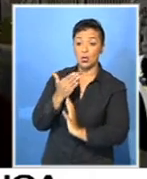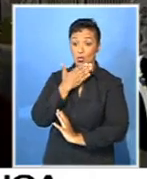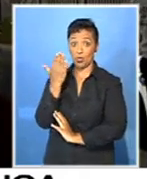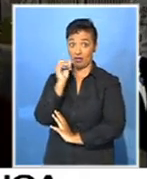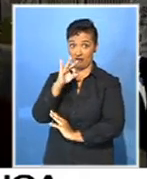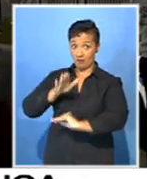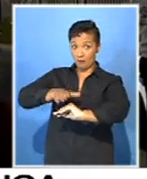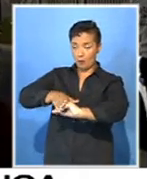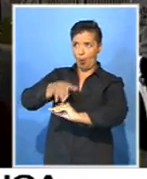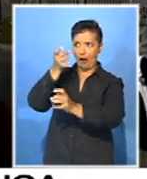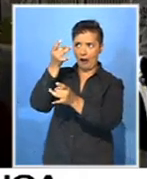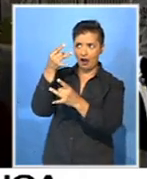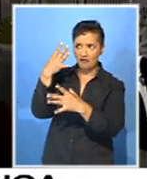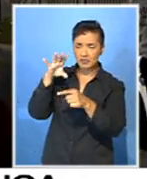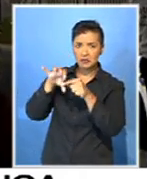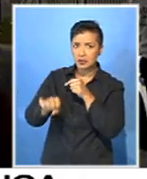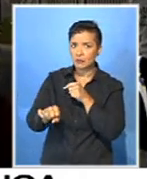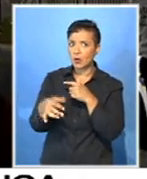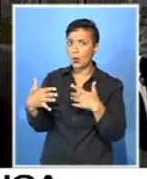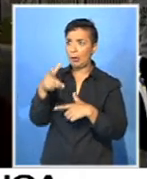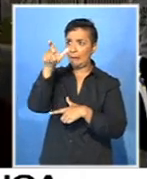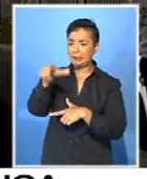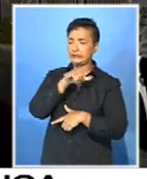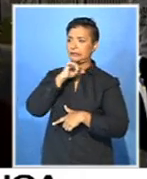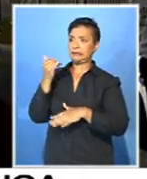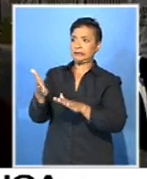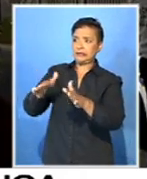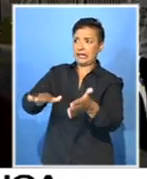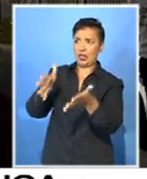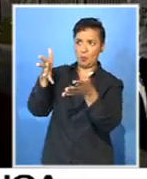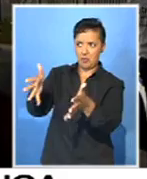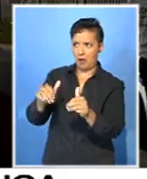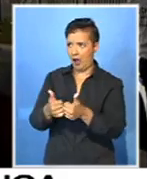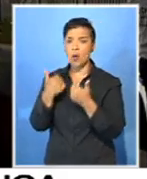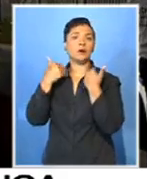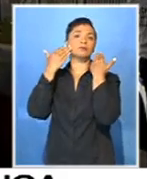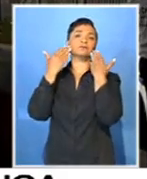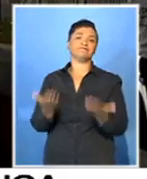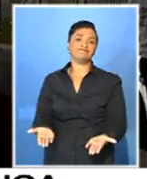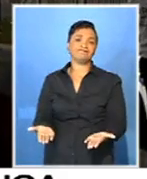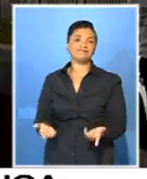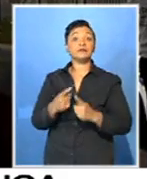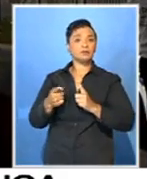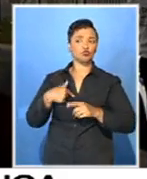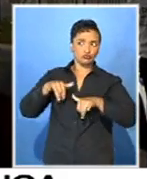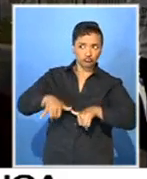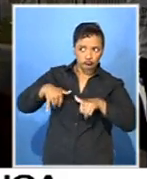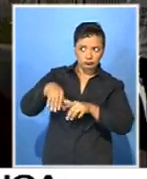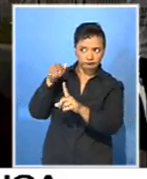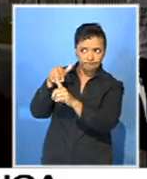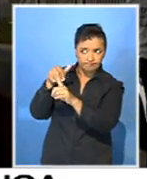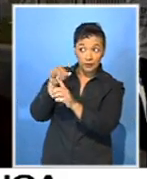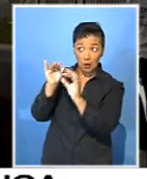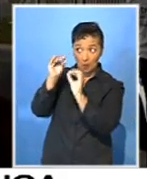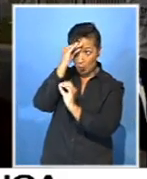If there are any more injuries or anyone was killed, we don't know that at this stage. But we'll wait to speak to the police and